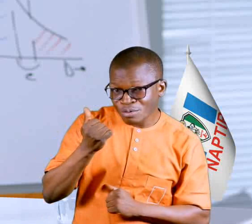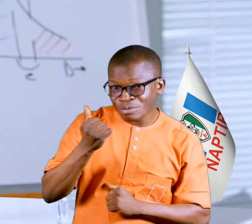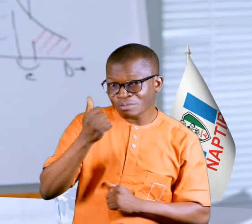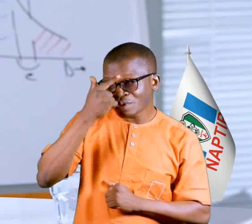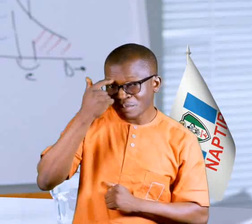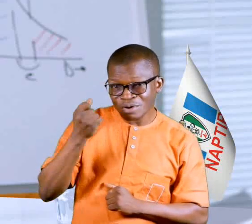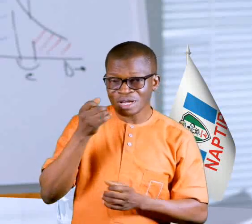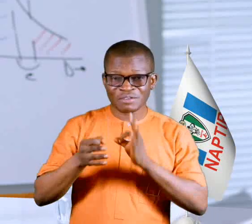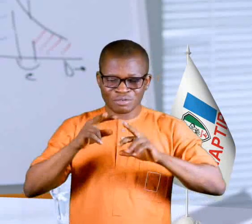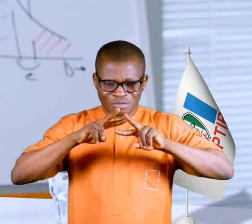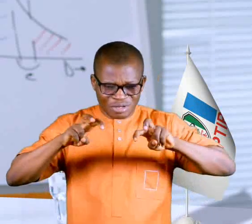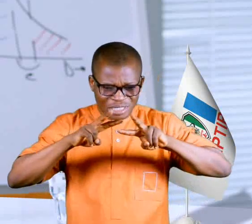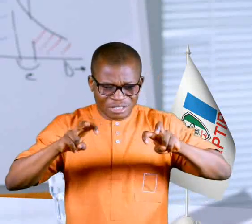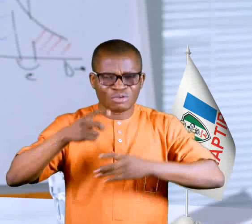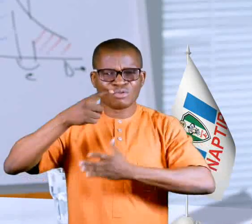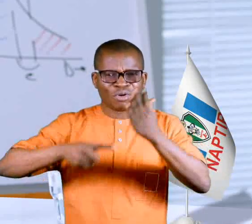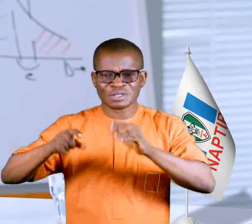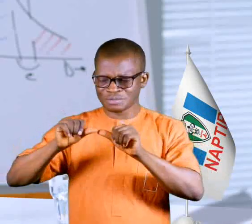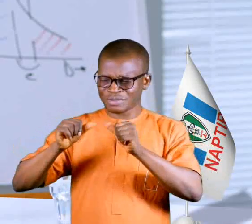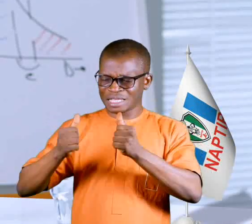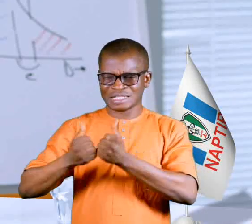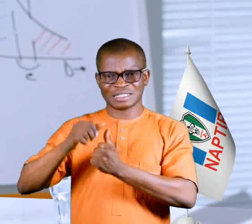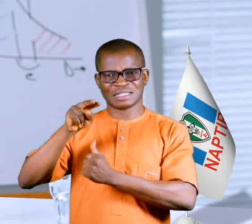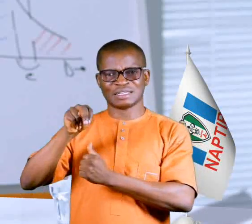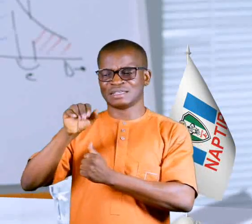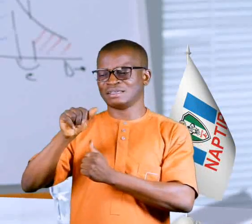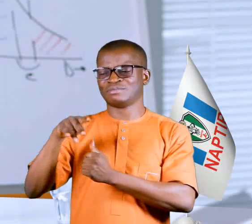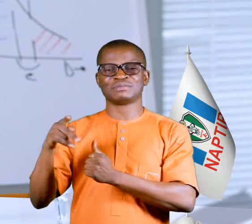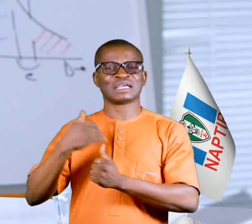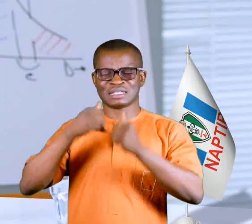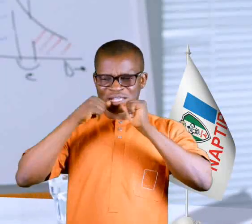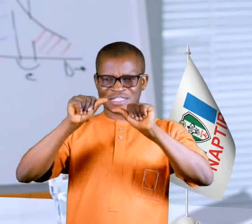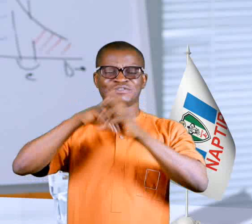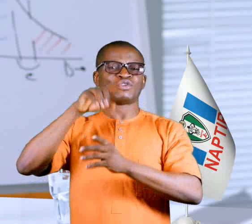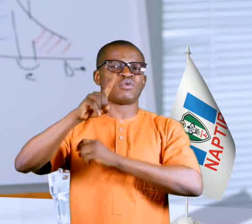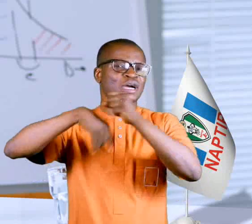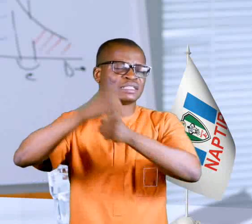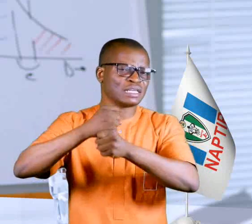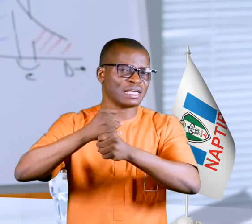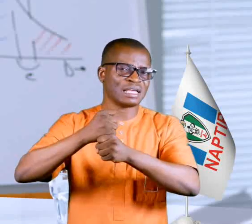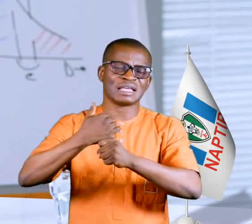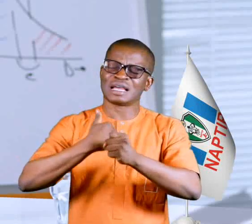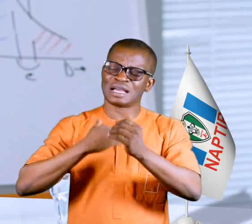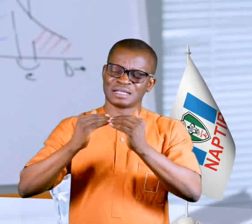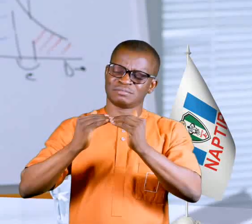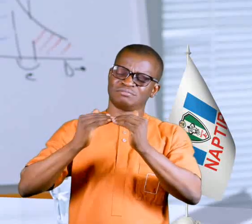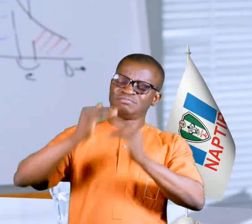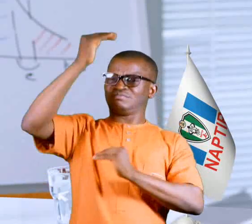Because if you look at it, what the agency as a whole has achieved in the last 1 year has